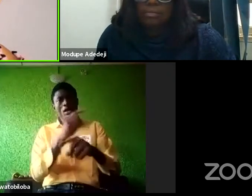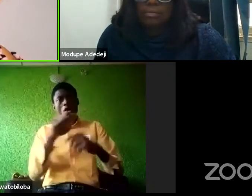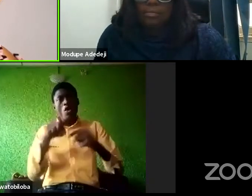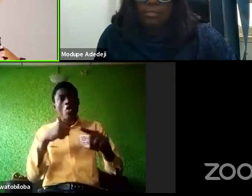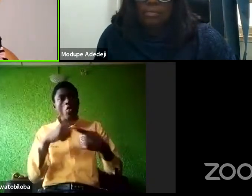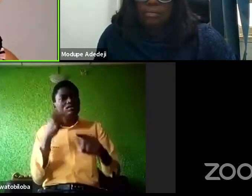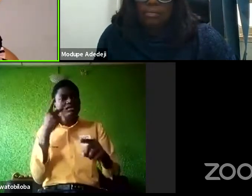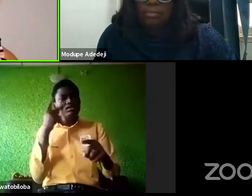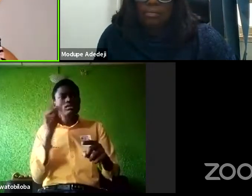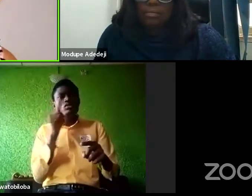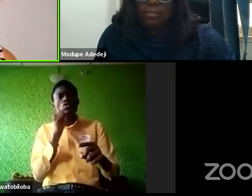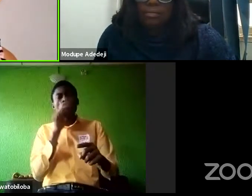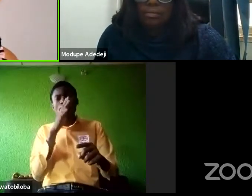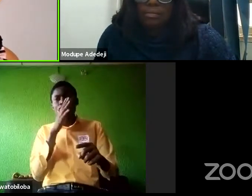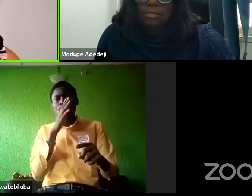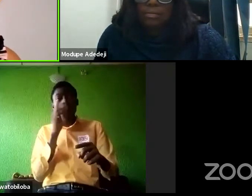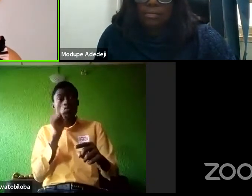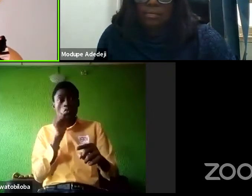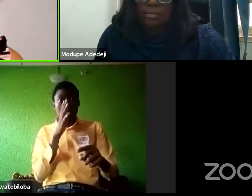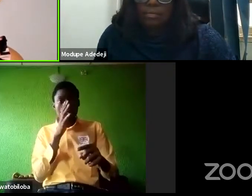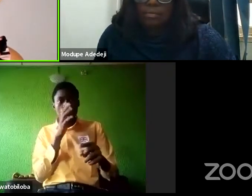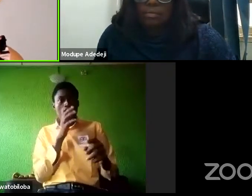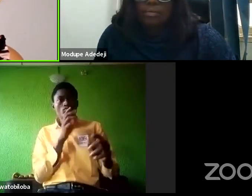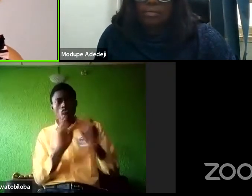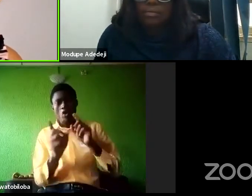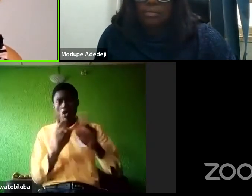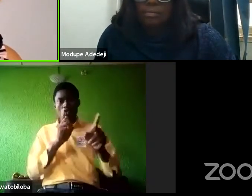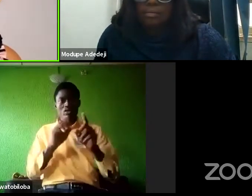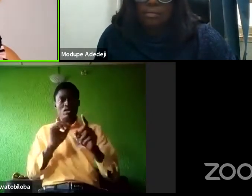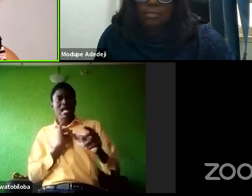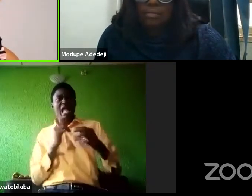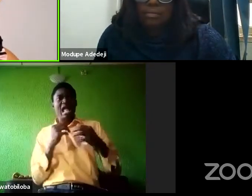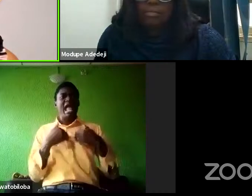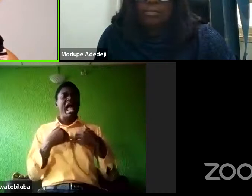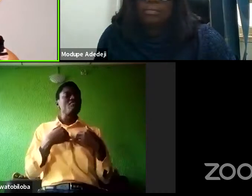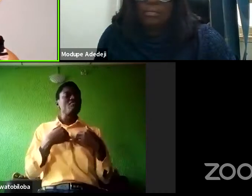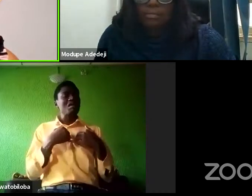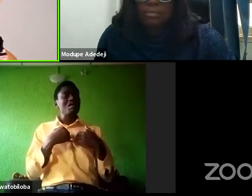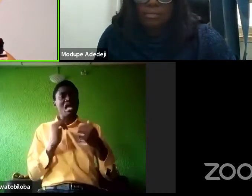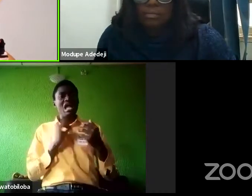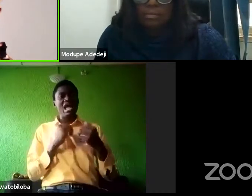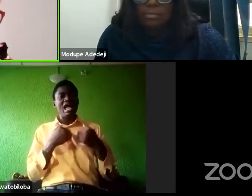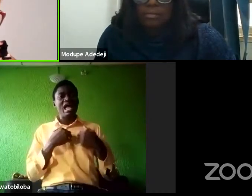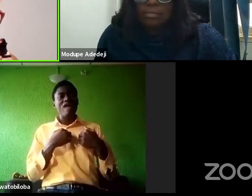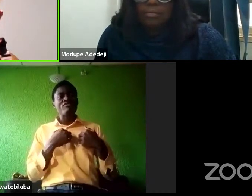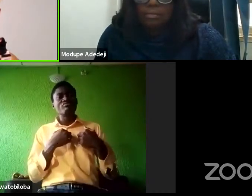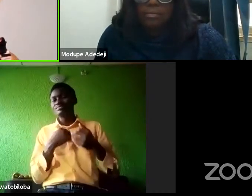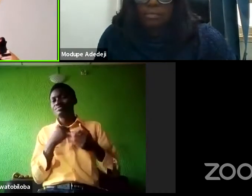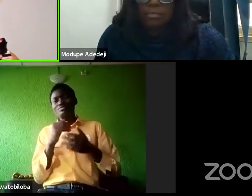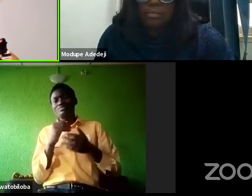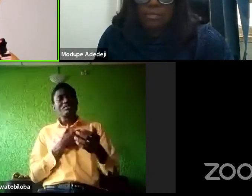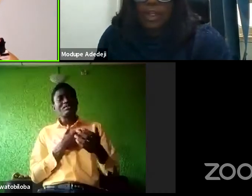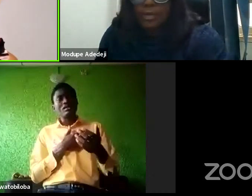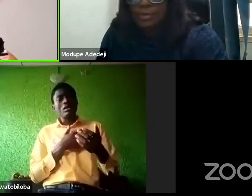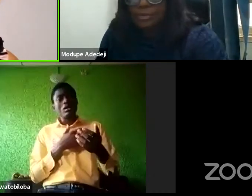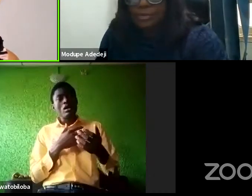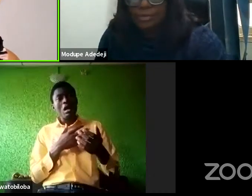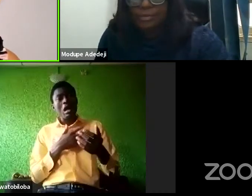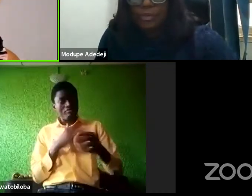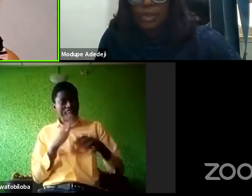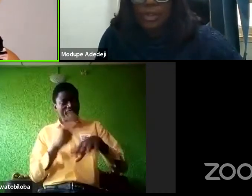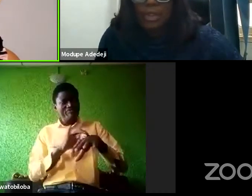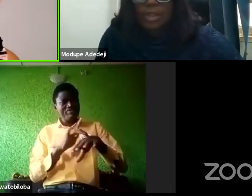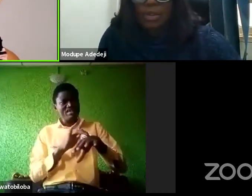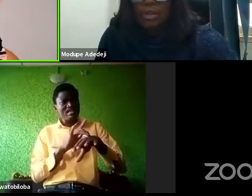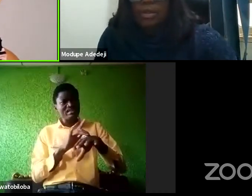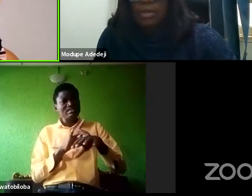their body, and they're having their palms heat on their palms and on their feet, is it still part